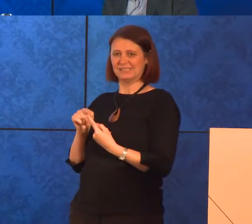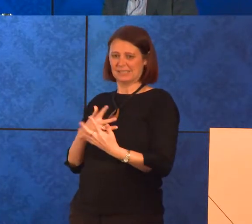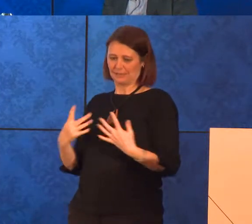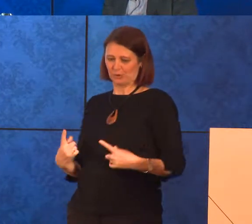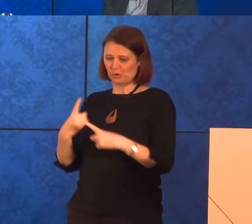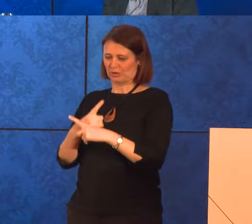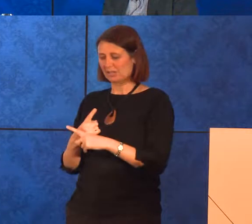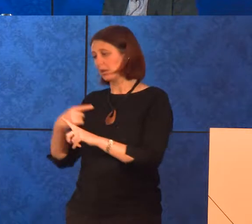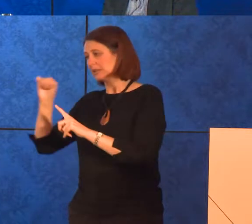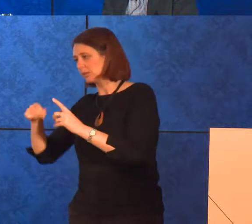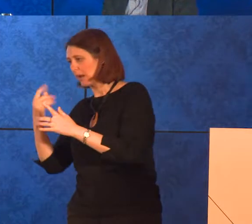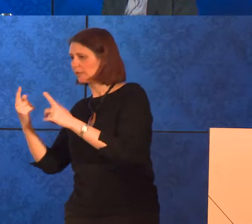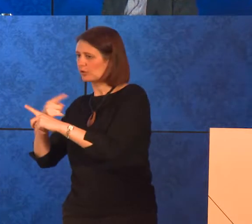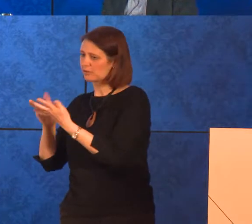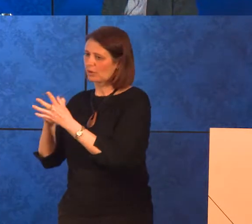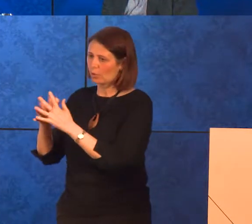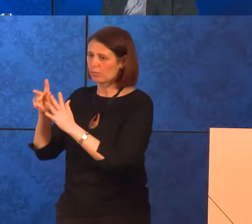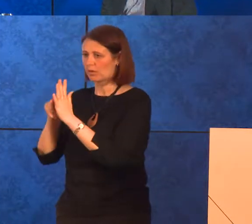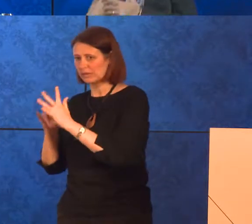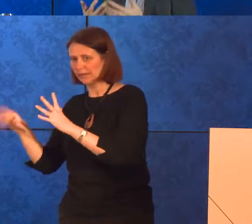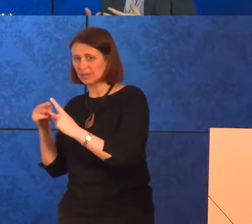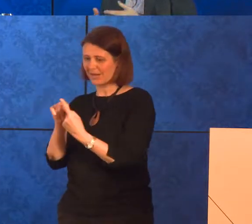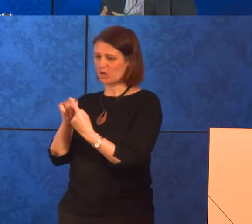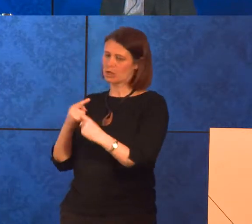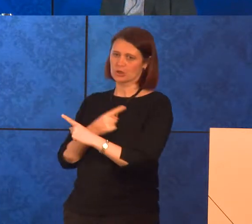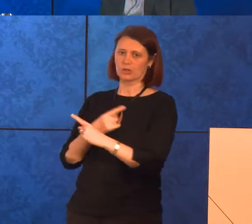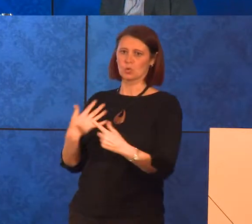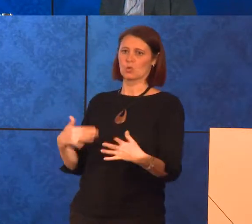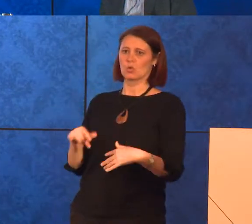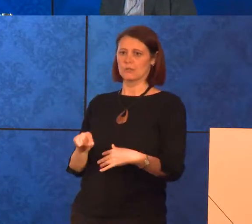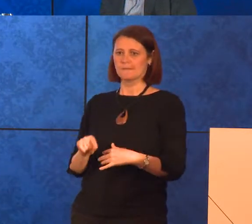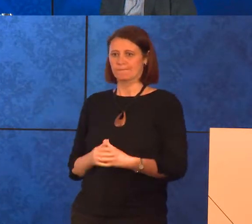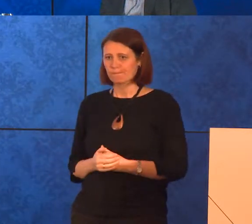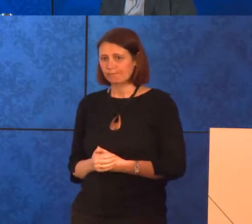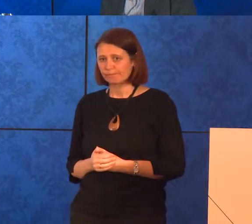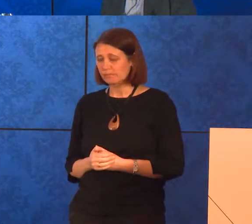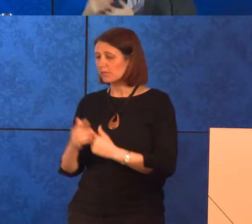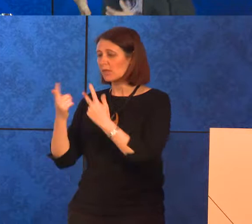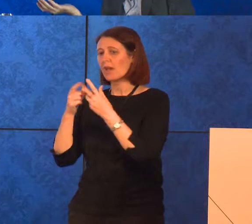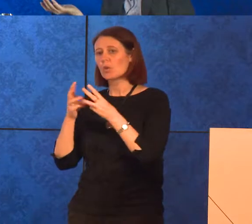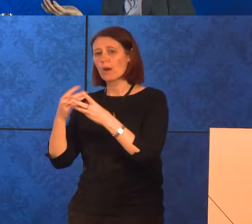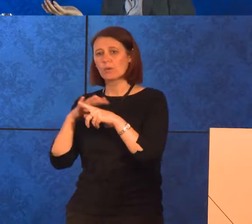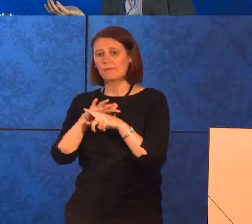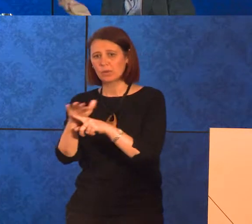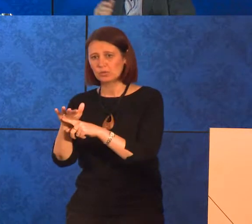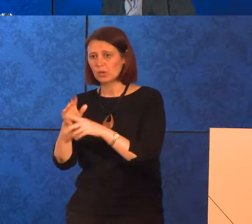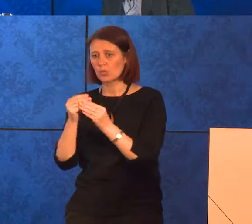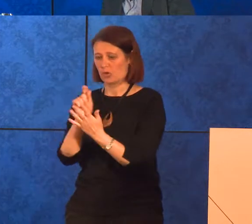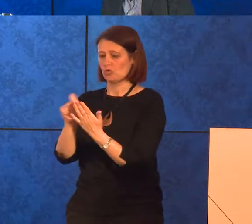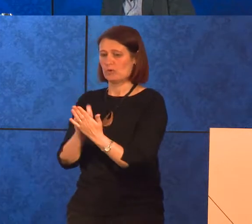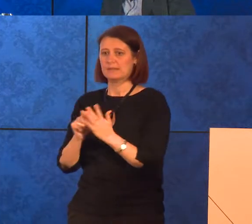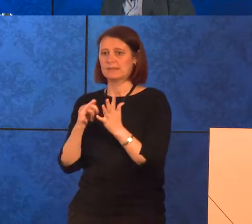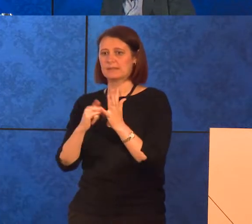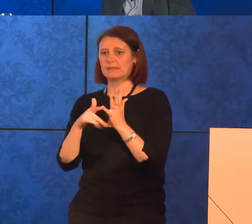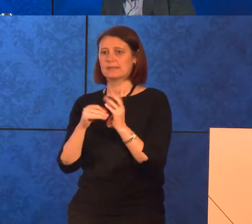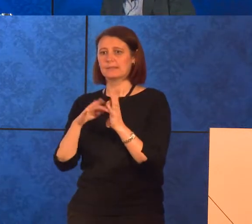changes to laws and policy. The other way which we, of course, did influence the submission is through written submissions. That's an